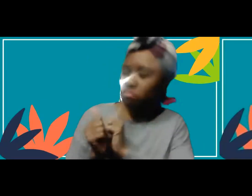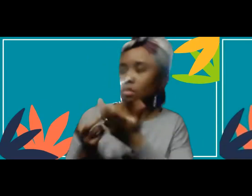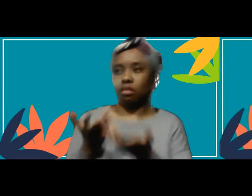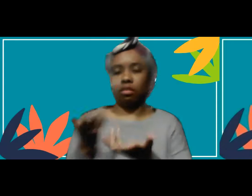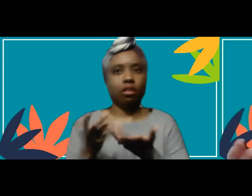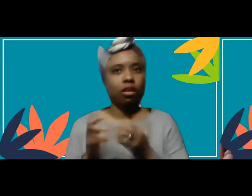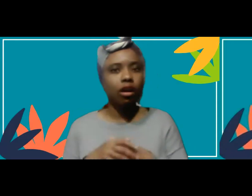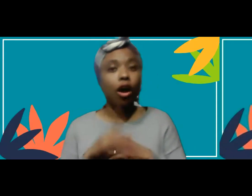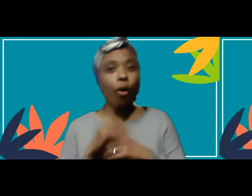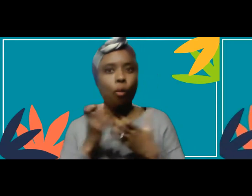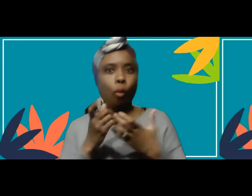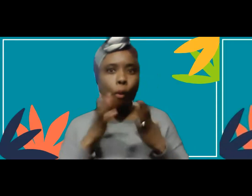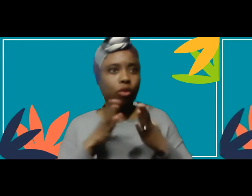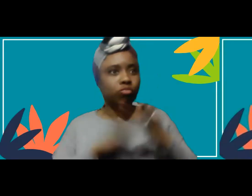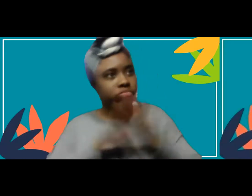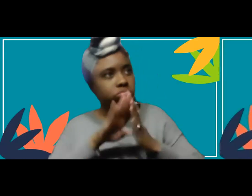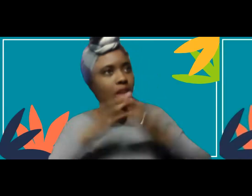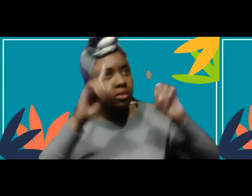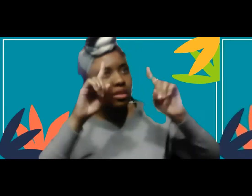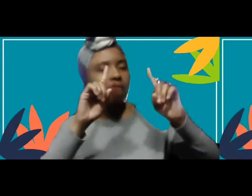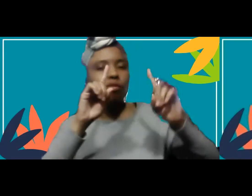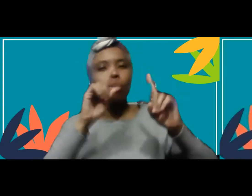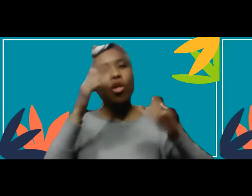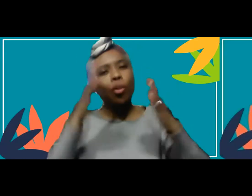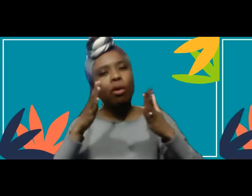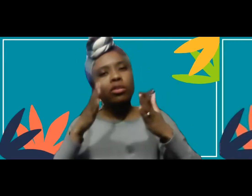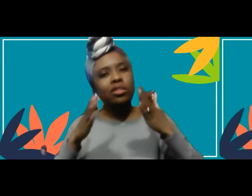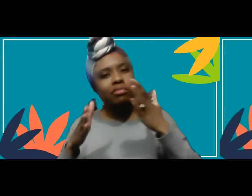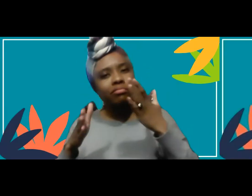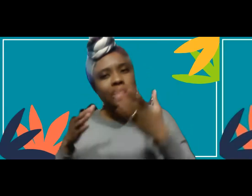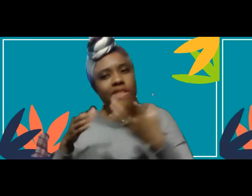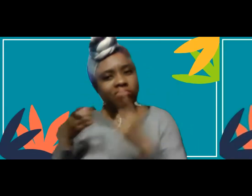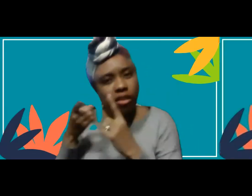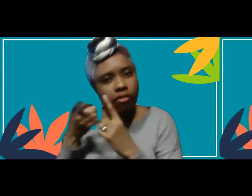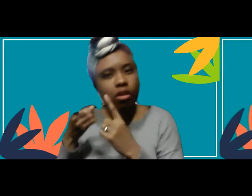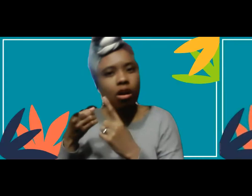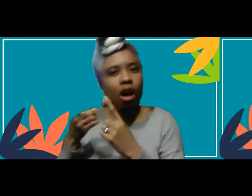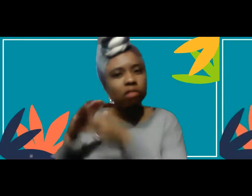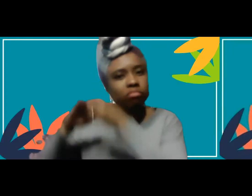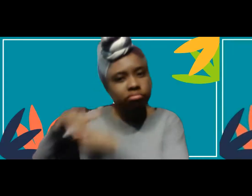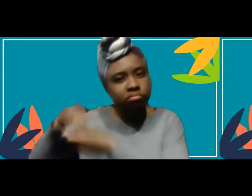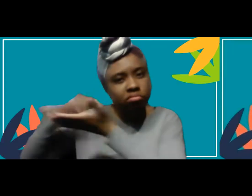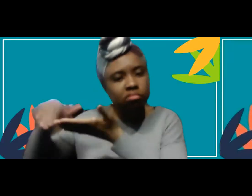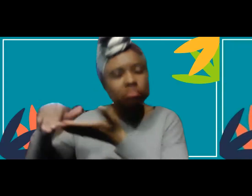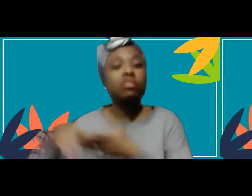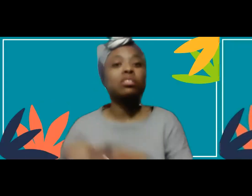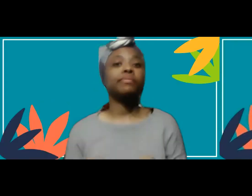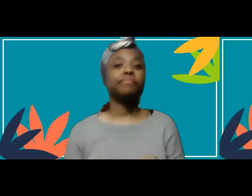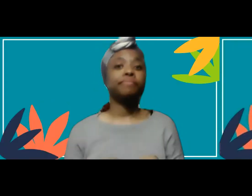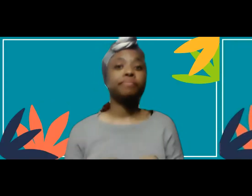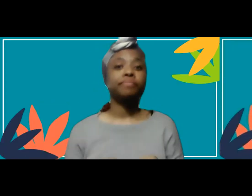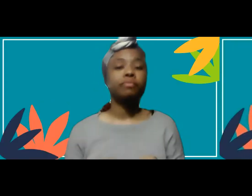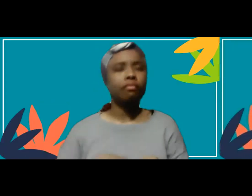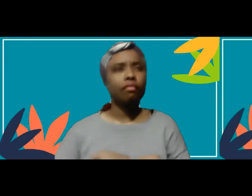someone to thrive, someone else has to suffer. And so when I think about Indigenous, or when I think about